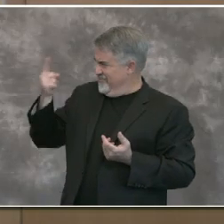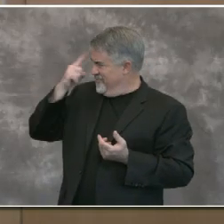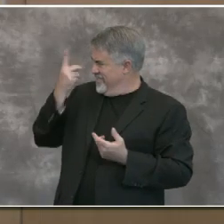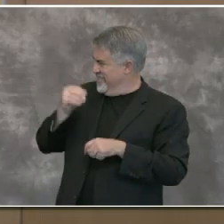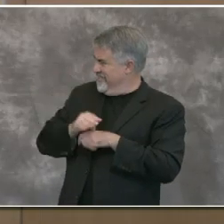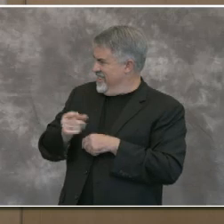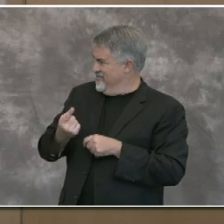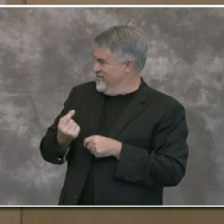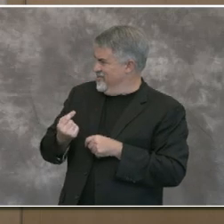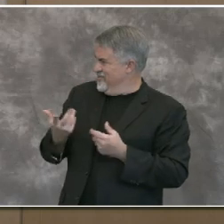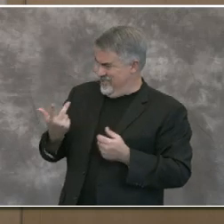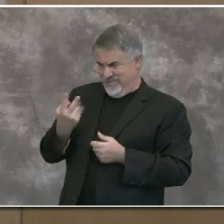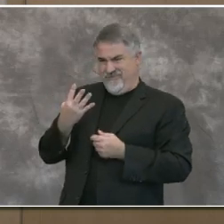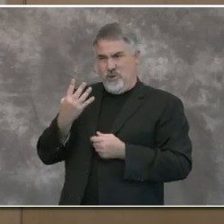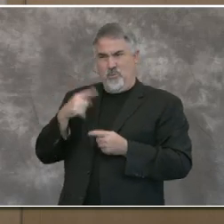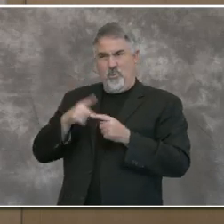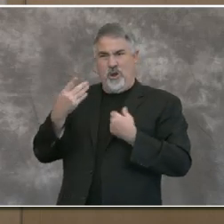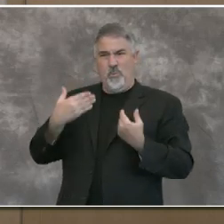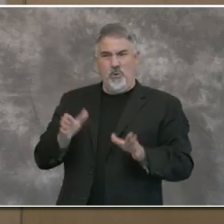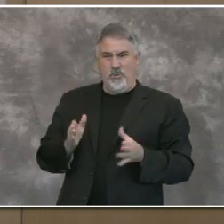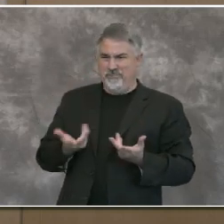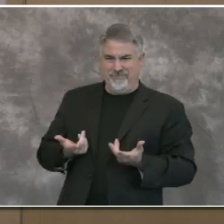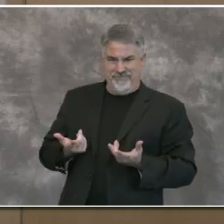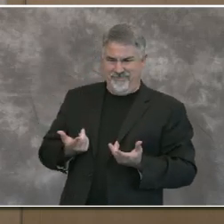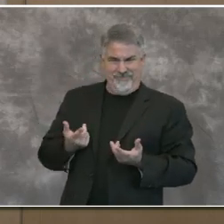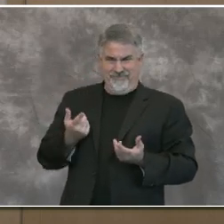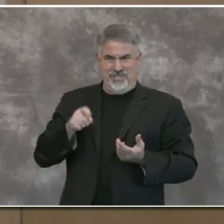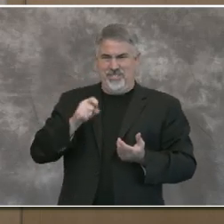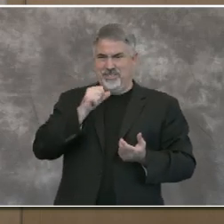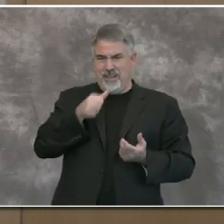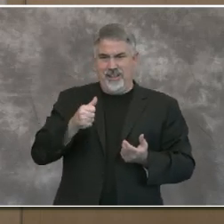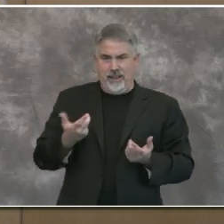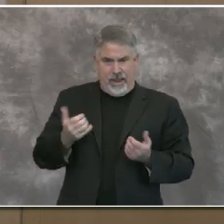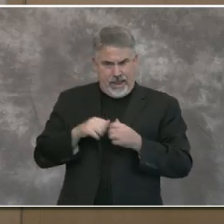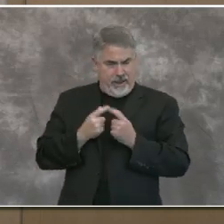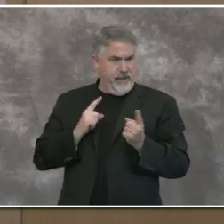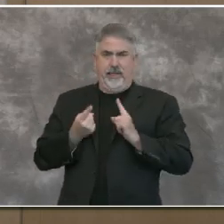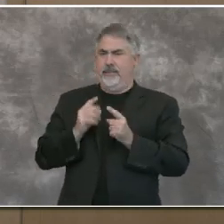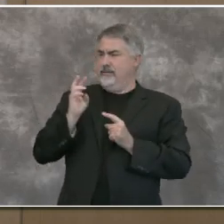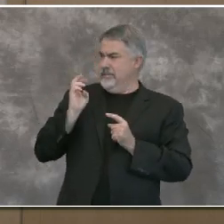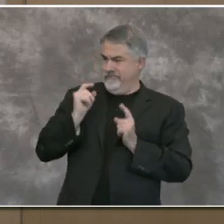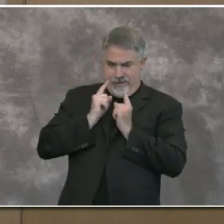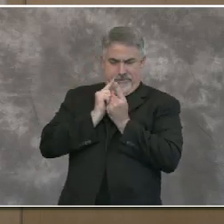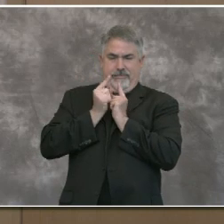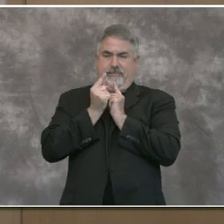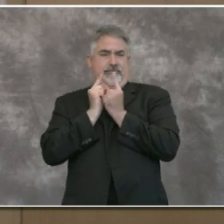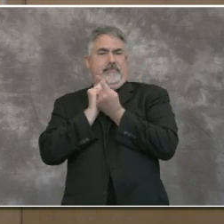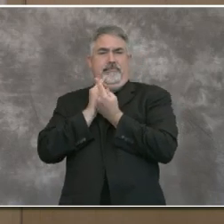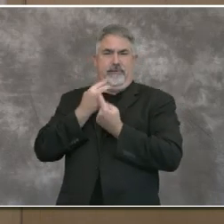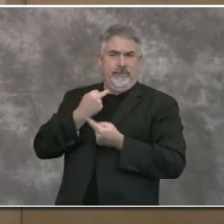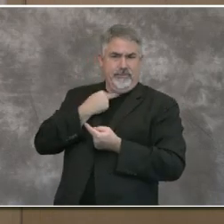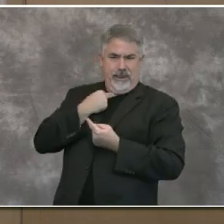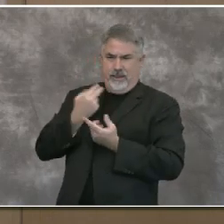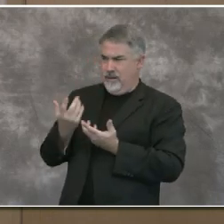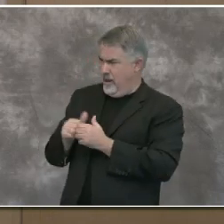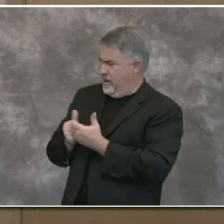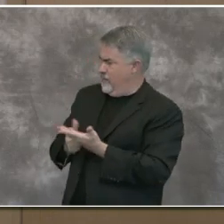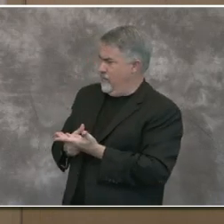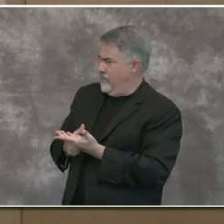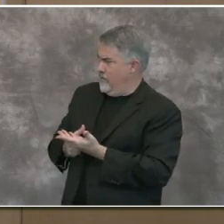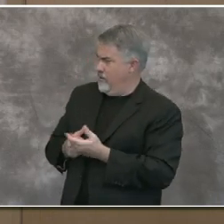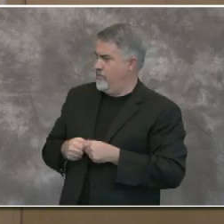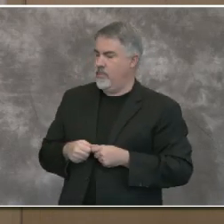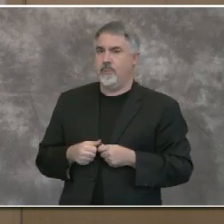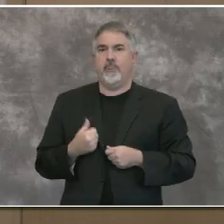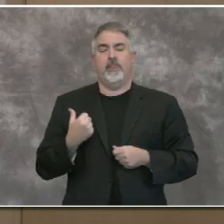distancing when you have 4 people in a room. How are you able to do that? Are you advising anything specifically on that? That would